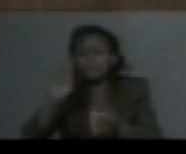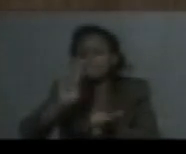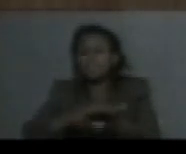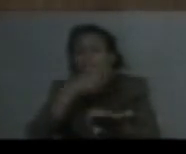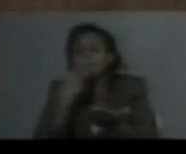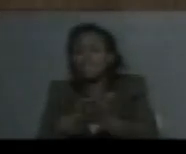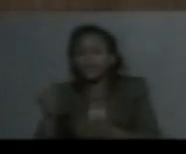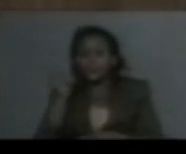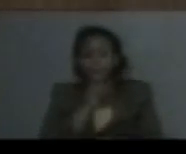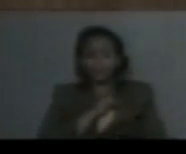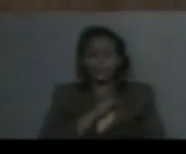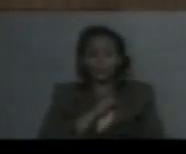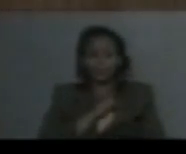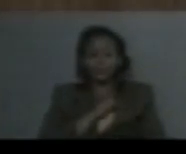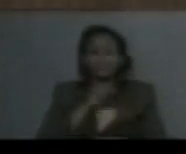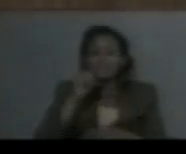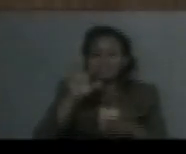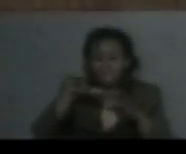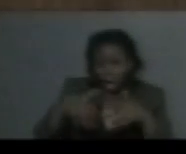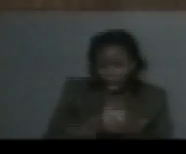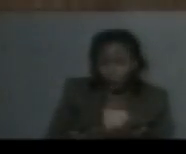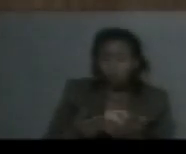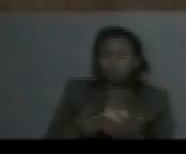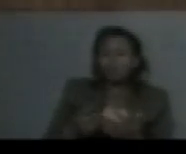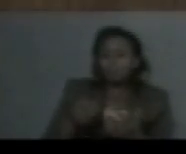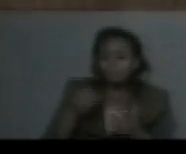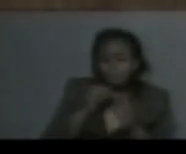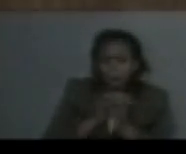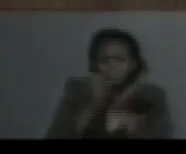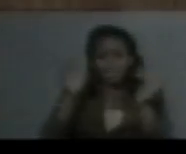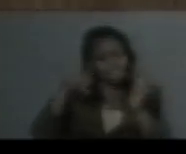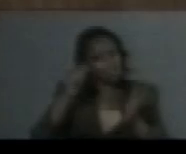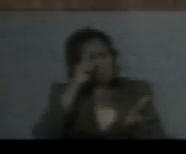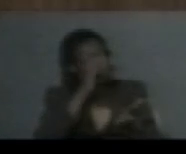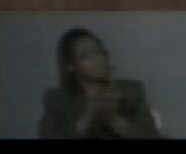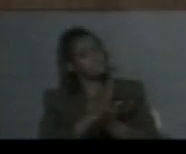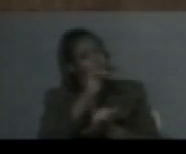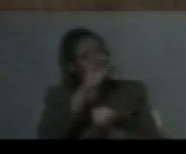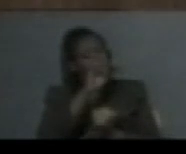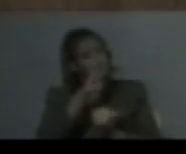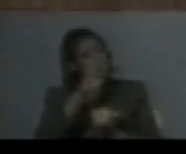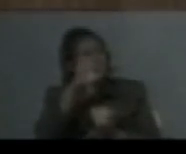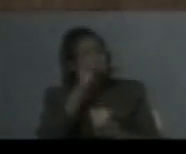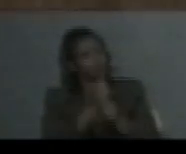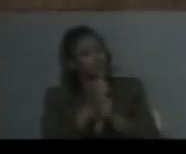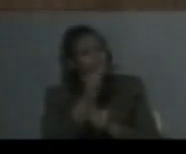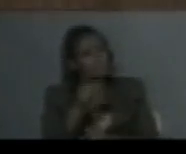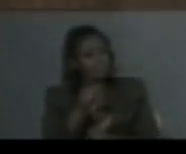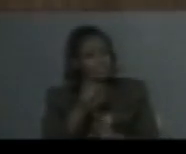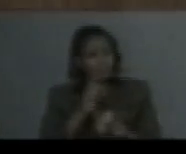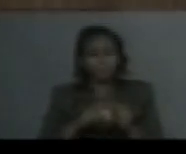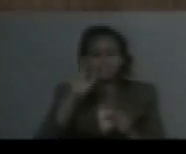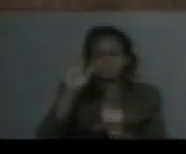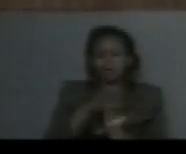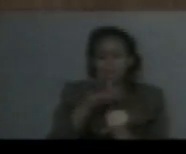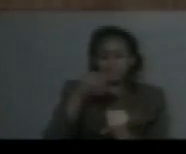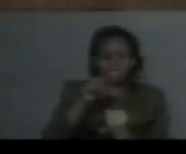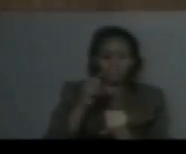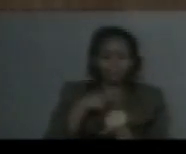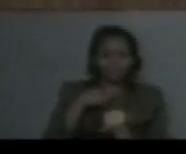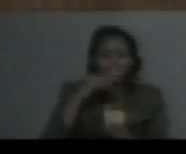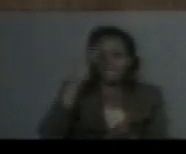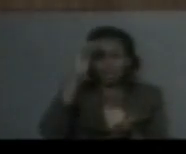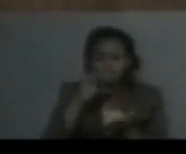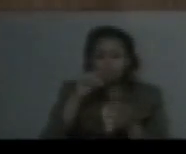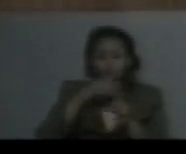that is what it sold to the public it was doing, and that is what it was, the parliament reduced to the